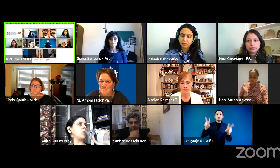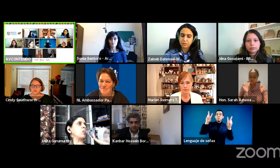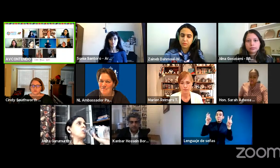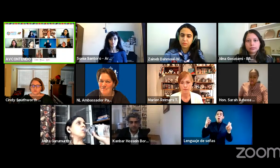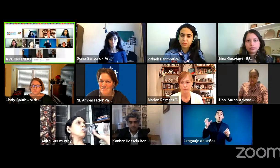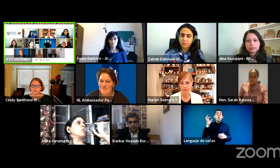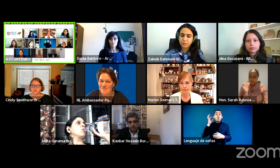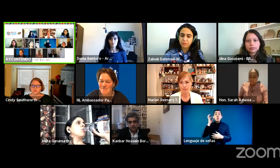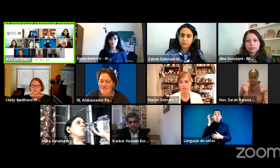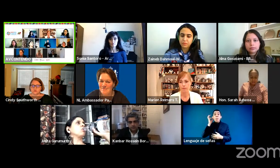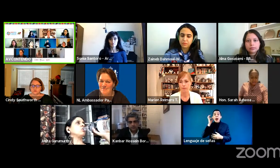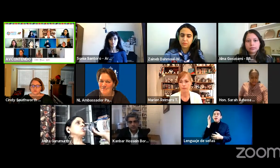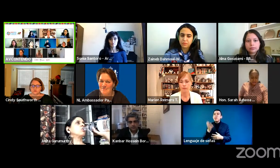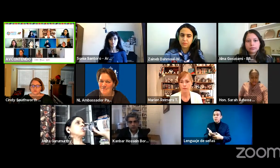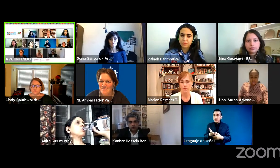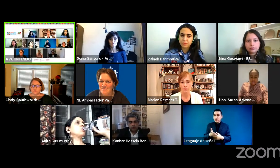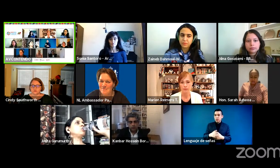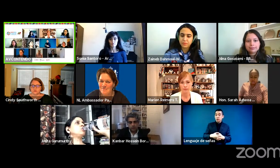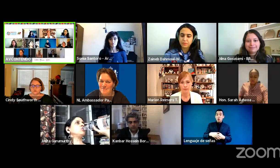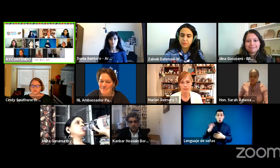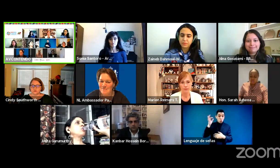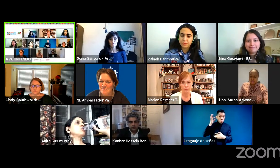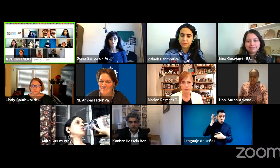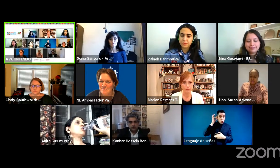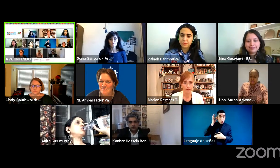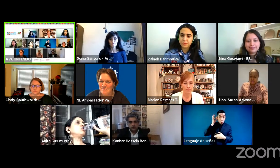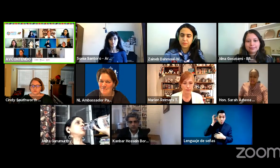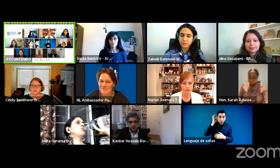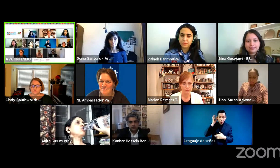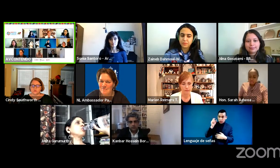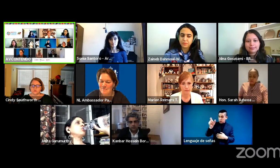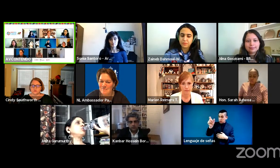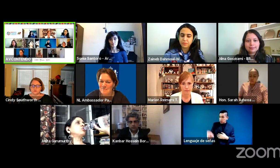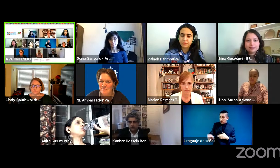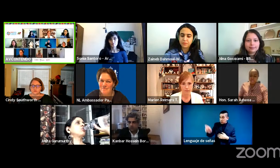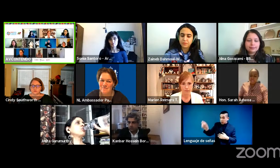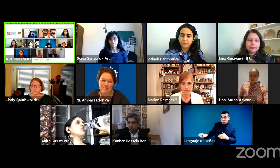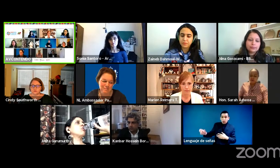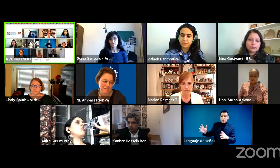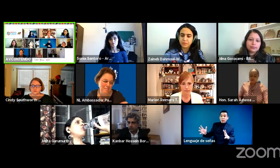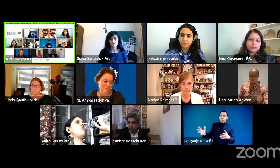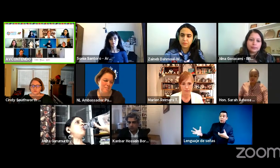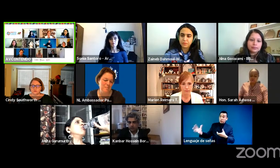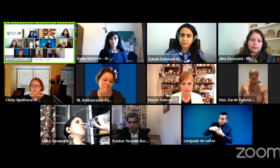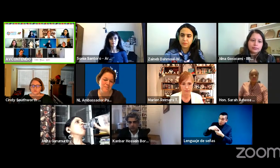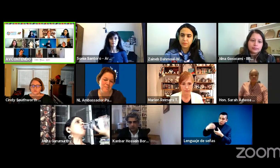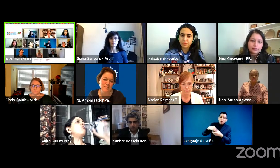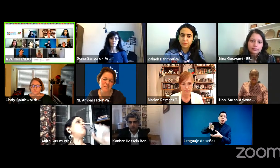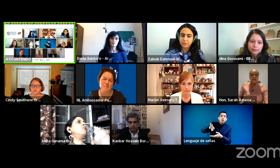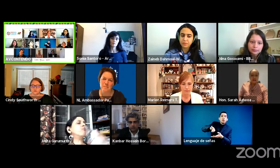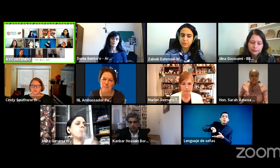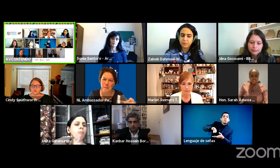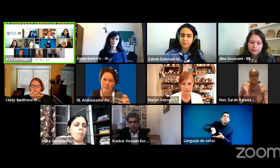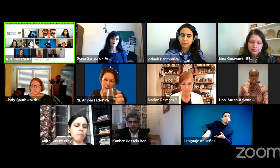lot. Again, I have to say that we need also to encourage